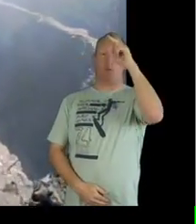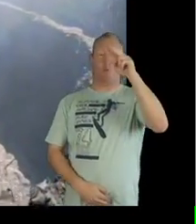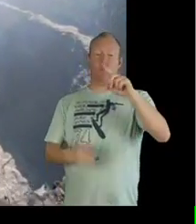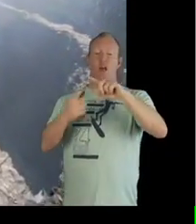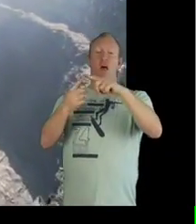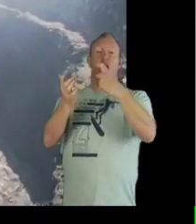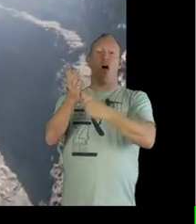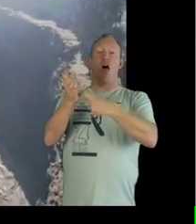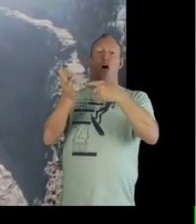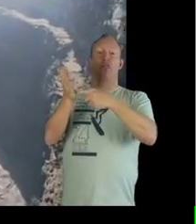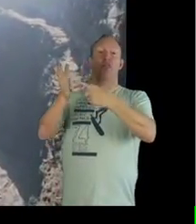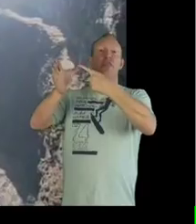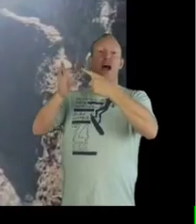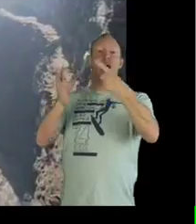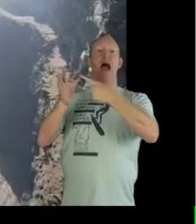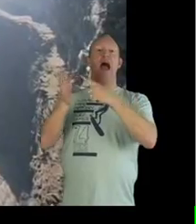Erta Ali.